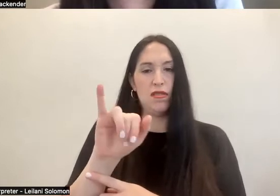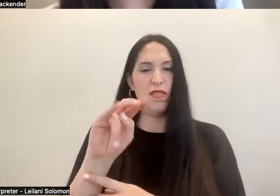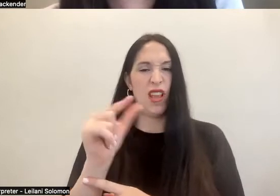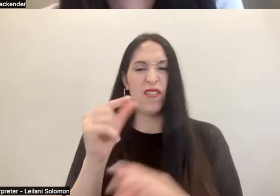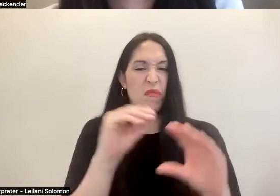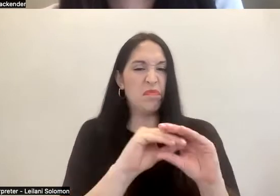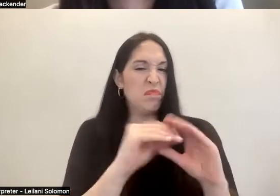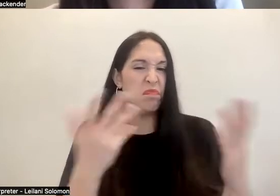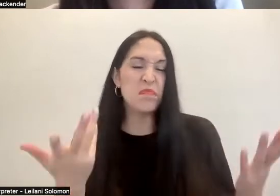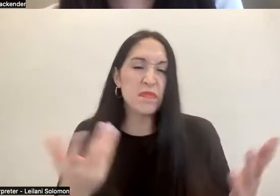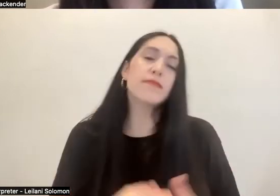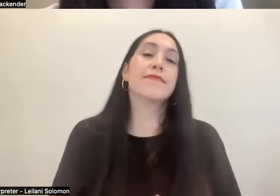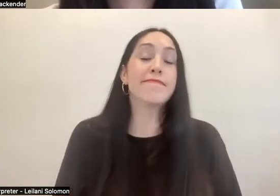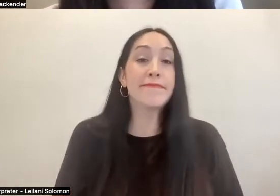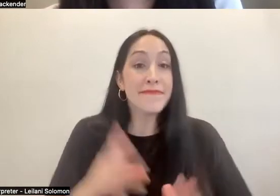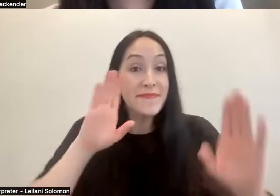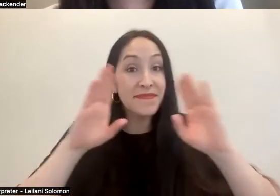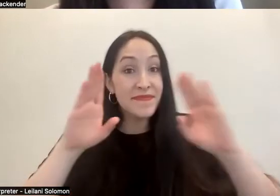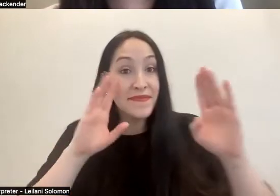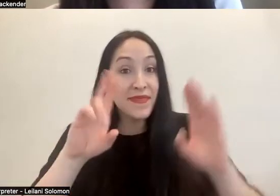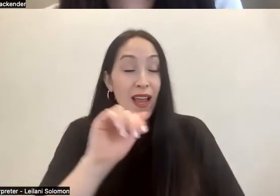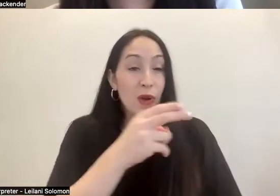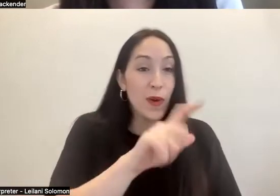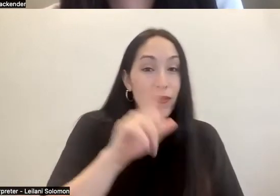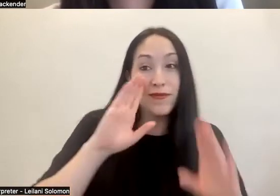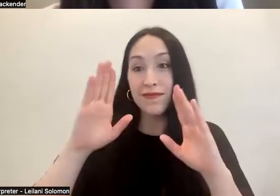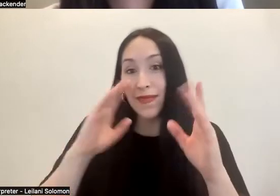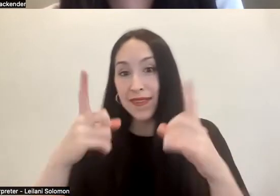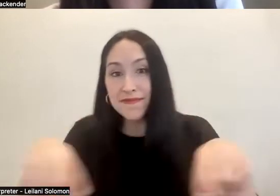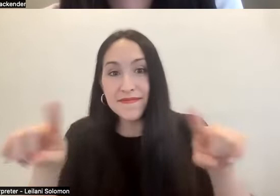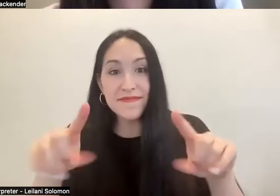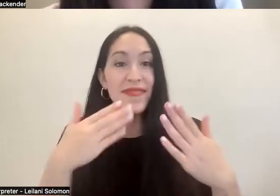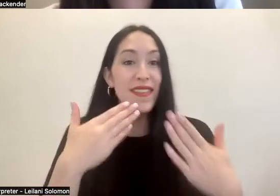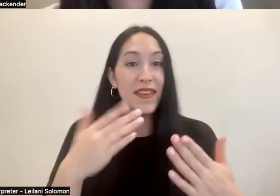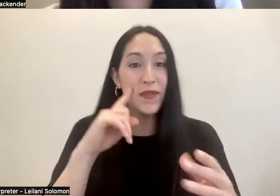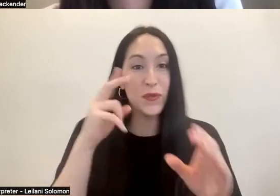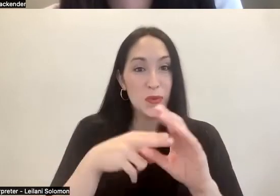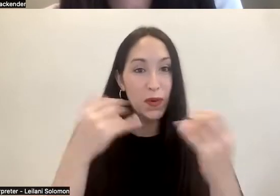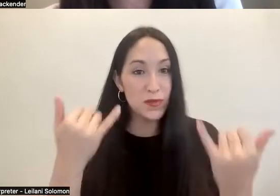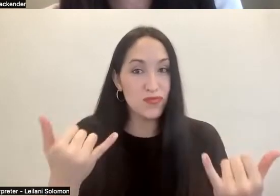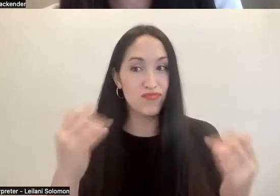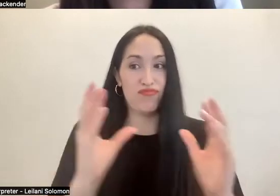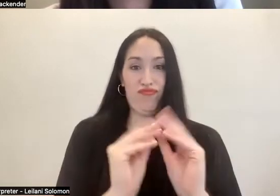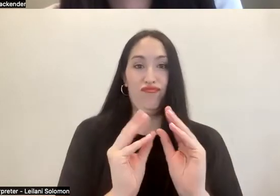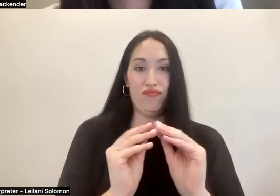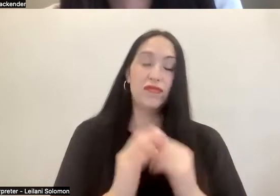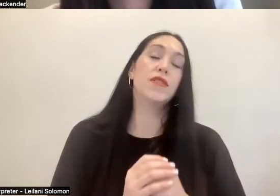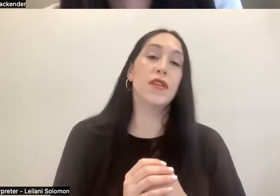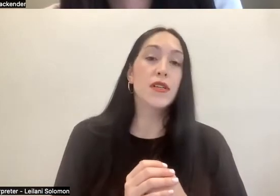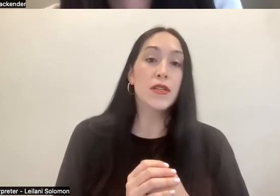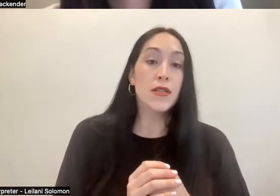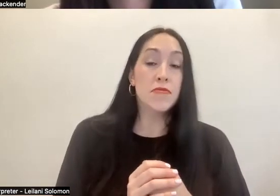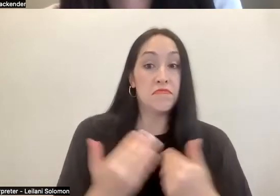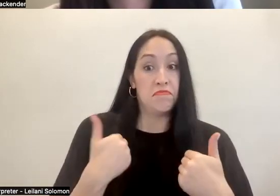Hey, Rachel. Hey, everyone. Thank you for attending this conference today. As a